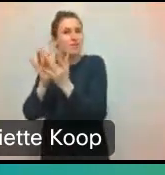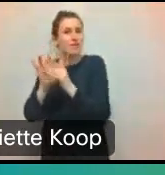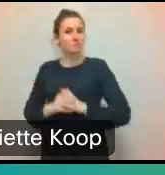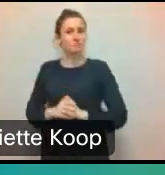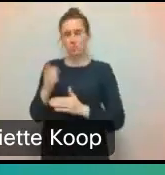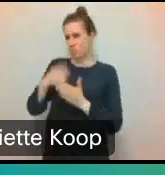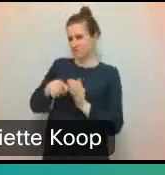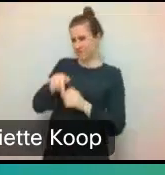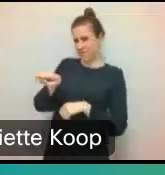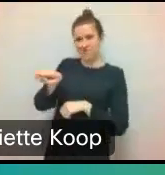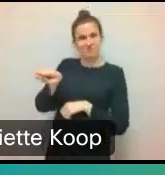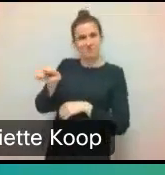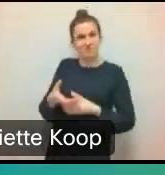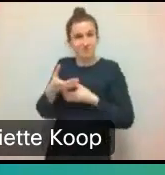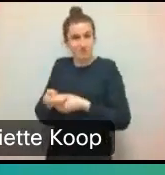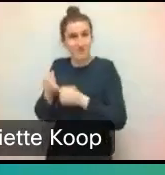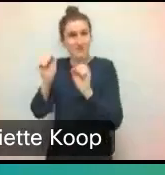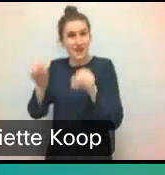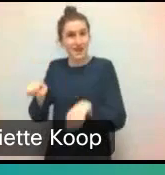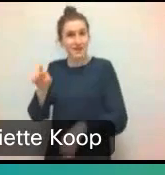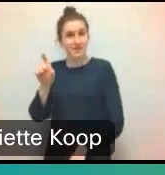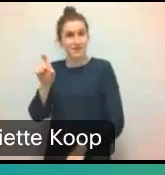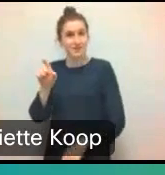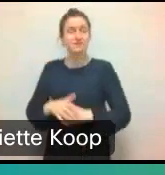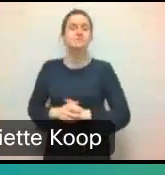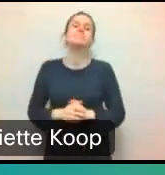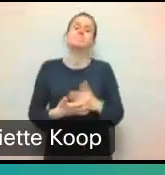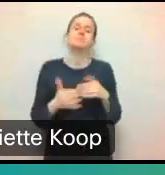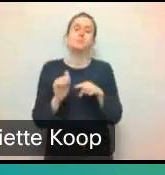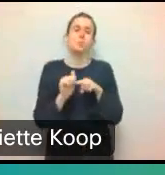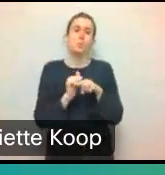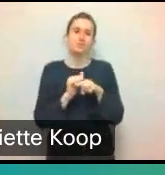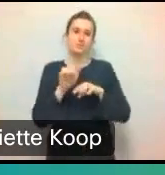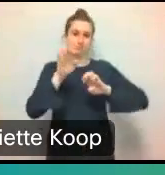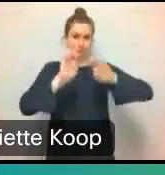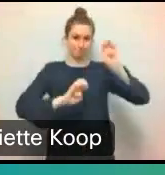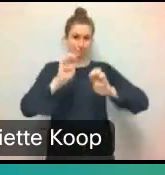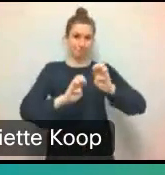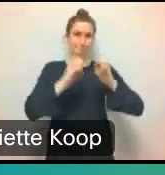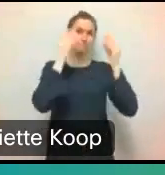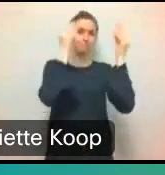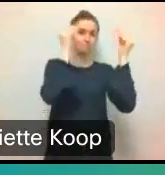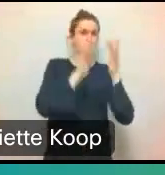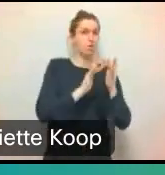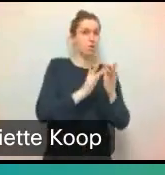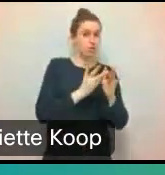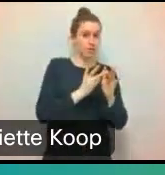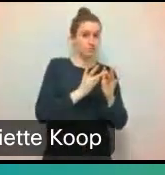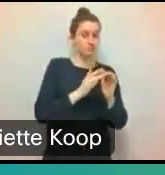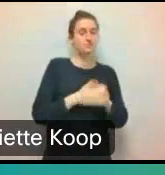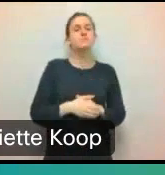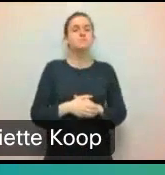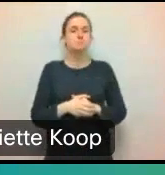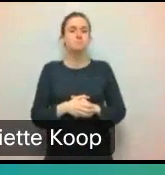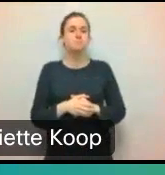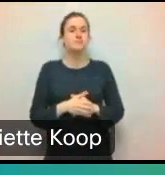looking at? So we're just practicing information evaluation online, and that puts control of it